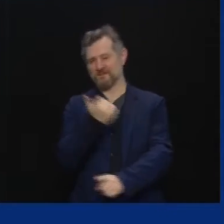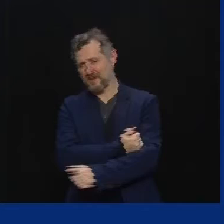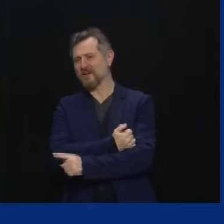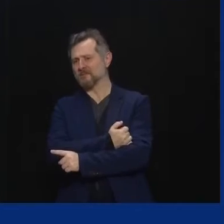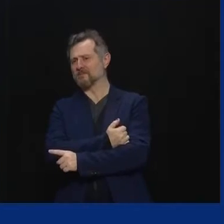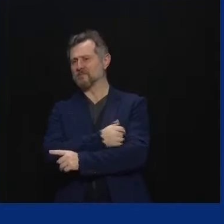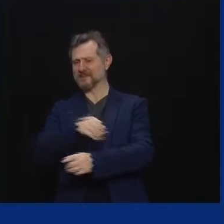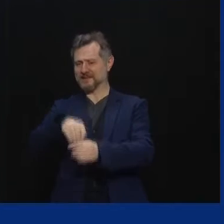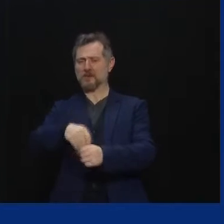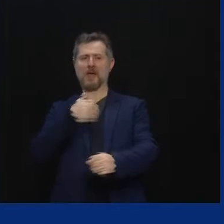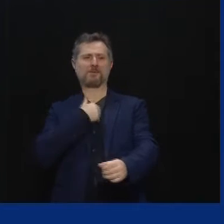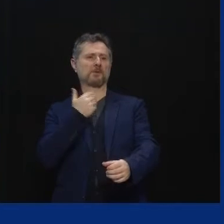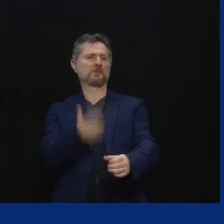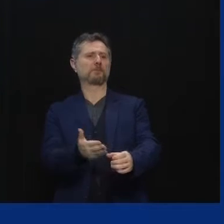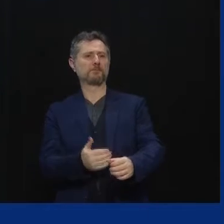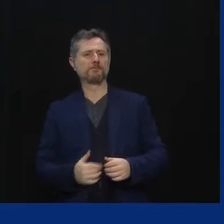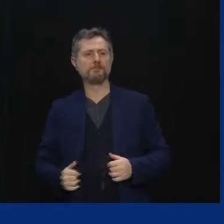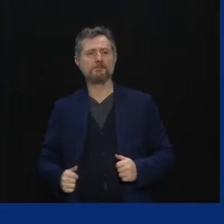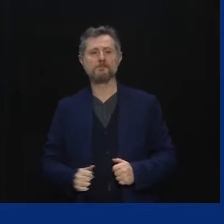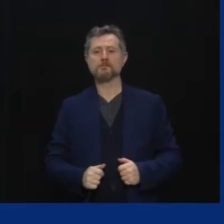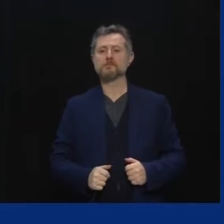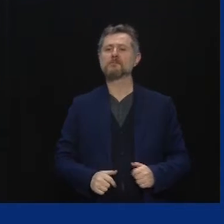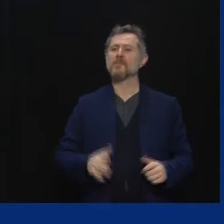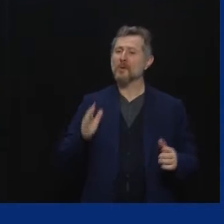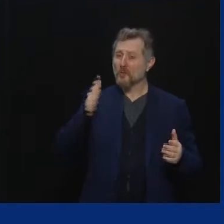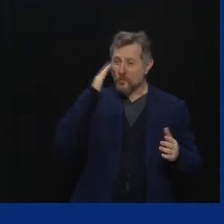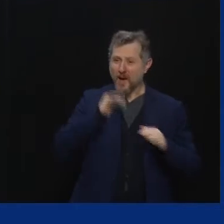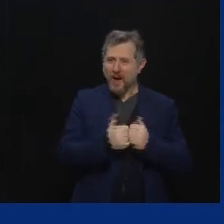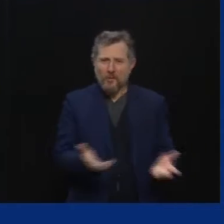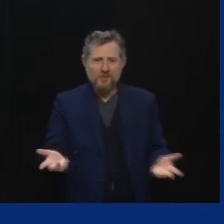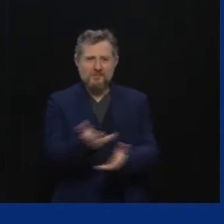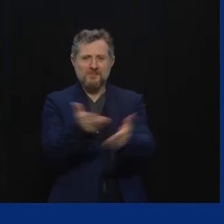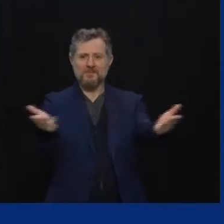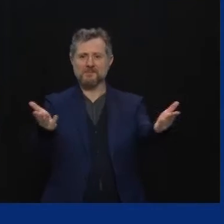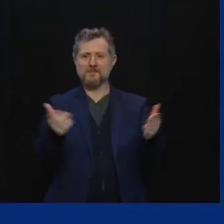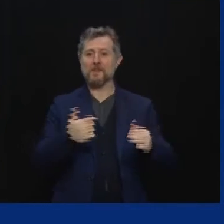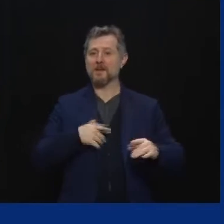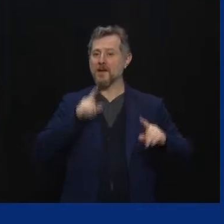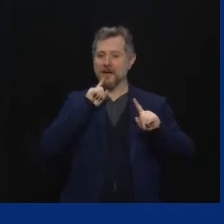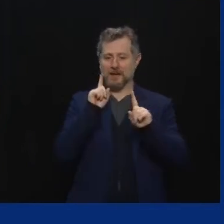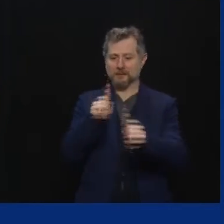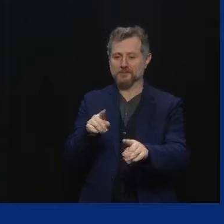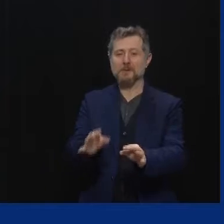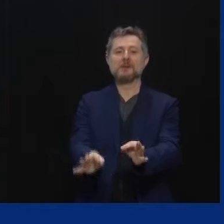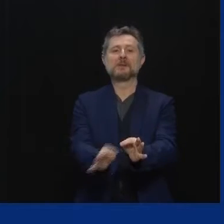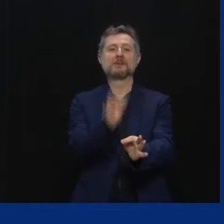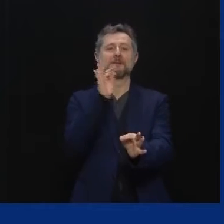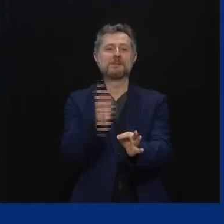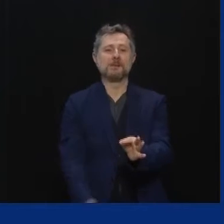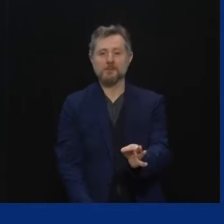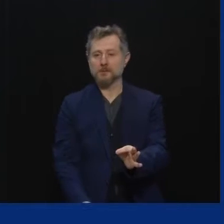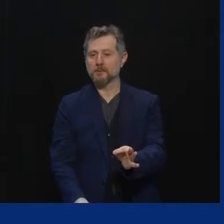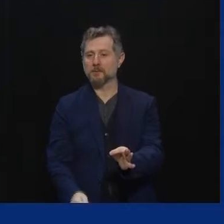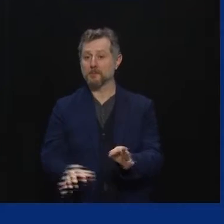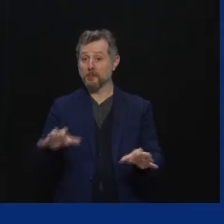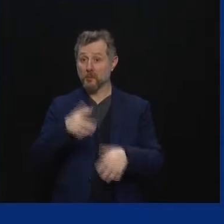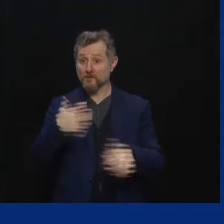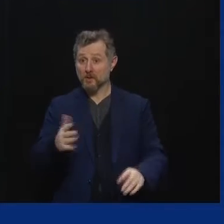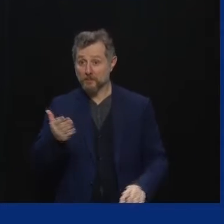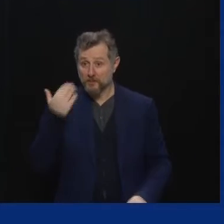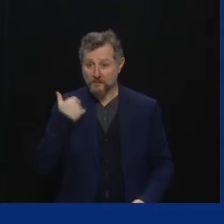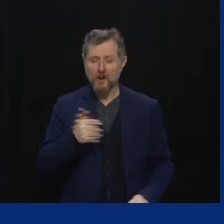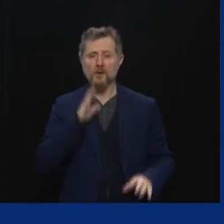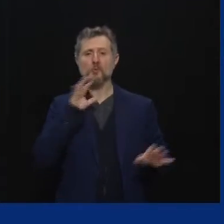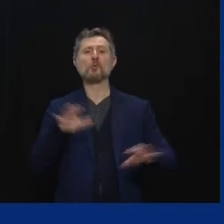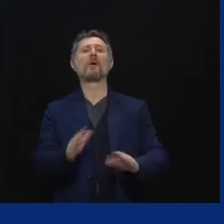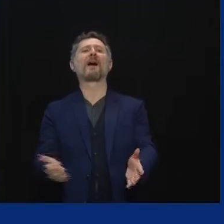do this. The answers are right before us. We can handle this, New Yorkers. We've done it before. We'll do it again, and we're going to do everything we